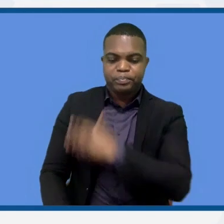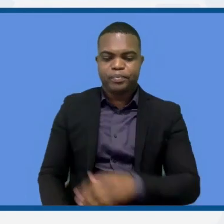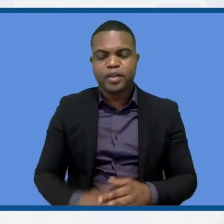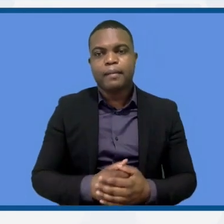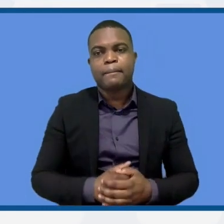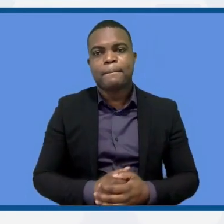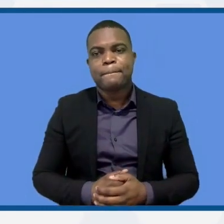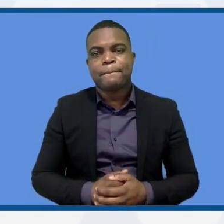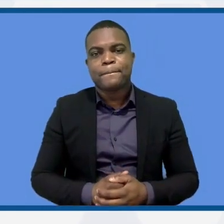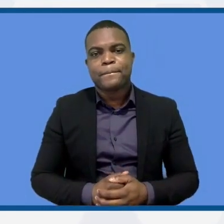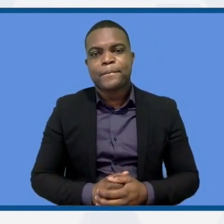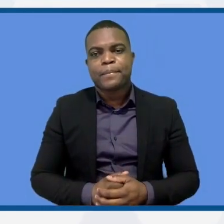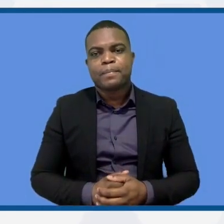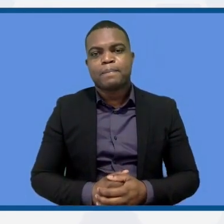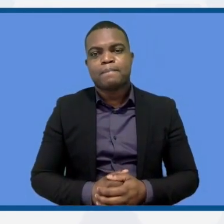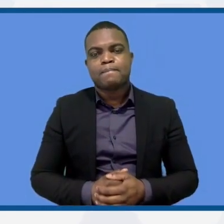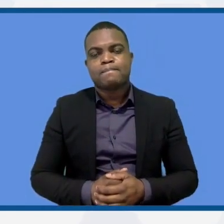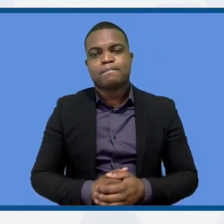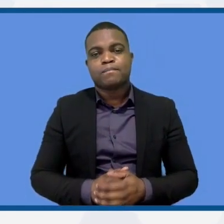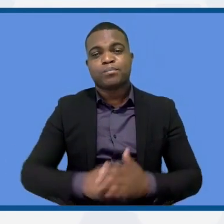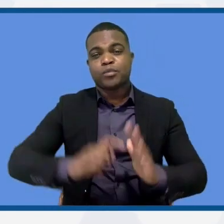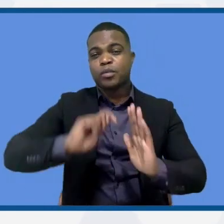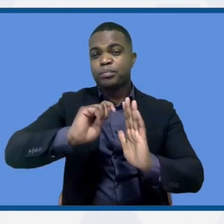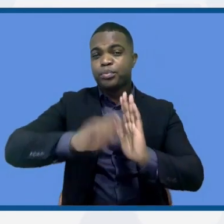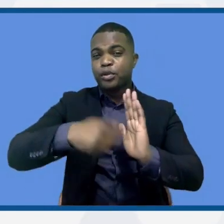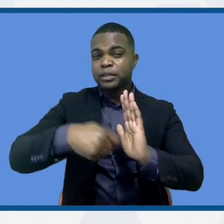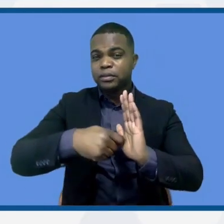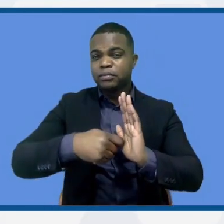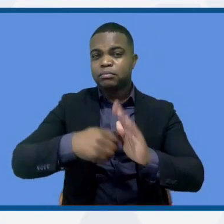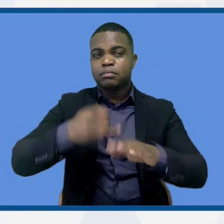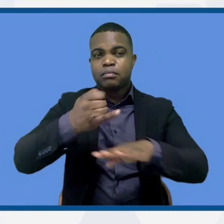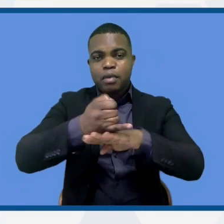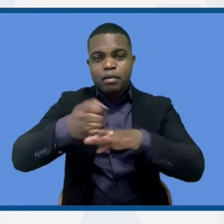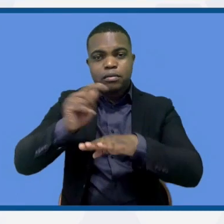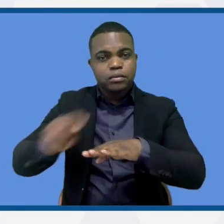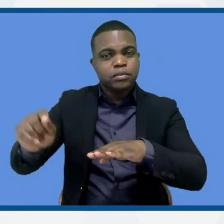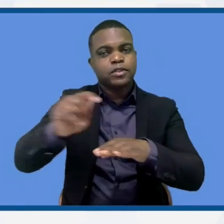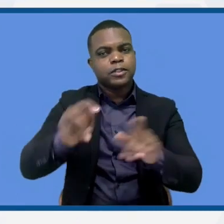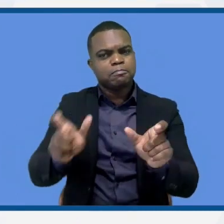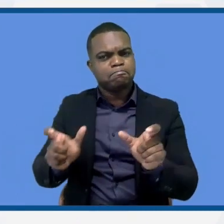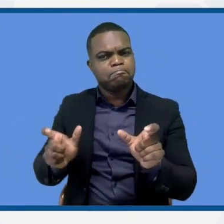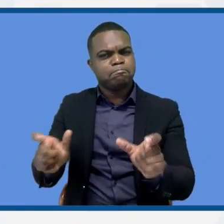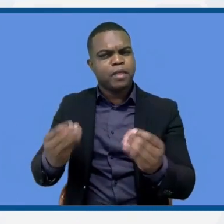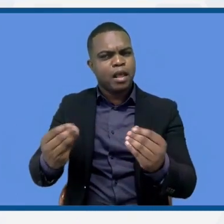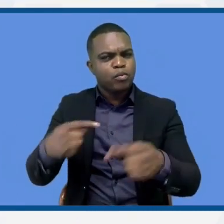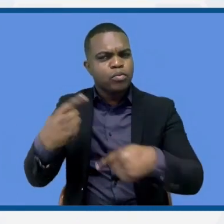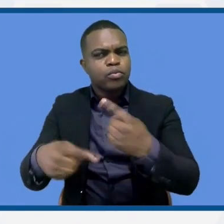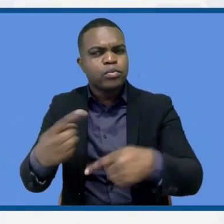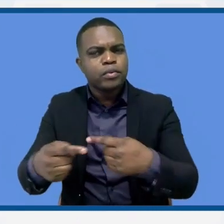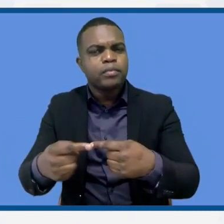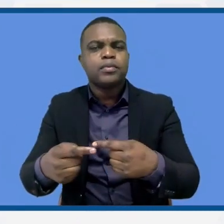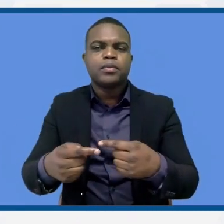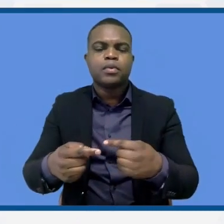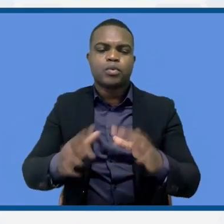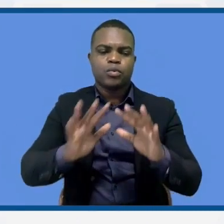conservation organization, and the Red Cross movement, which is the world's largest humanitarian organization. So it's one that trumpets that